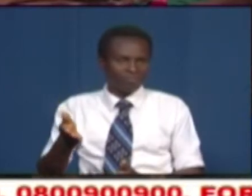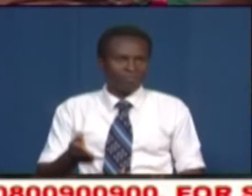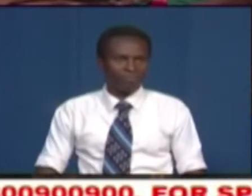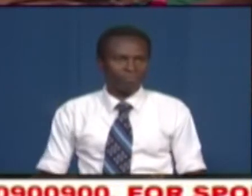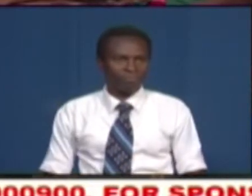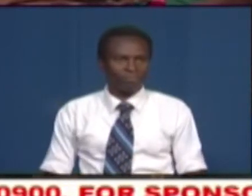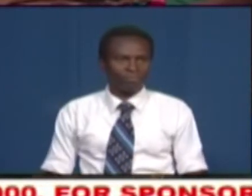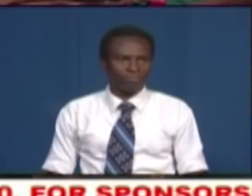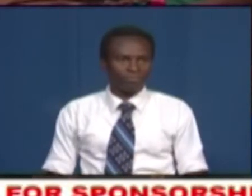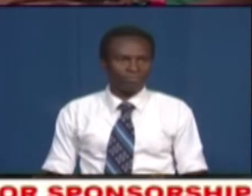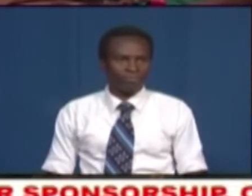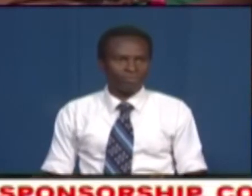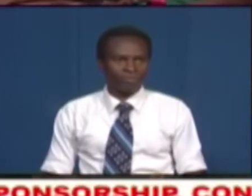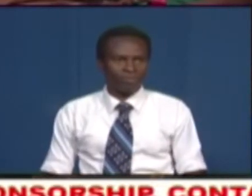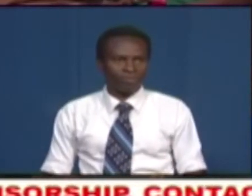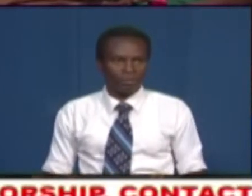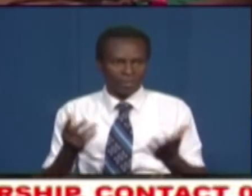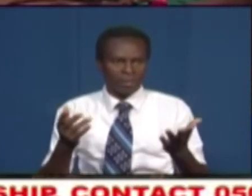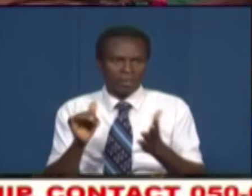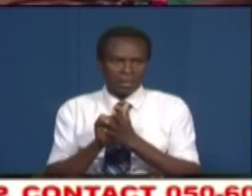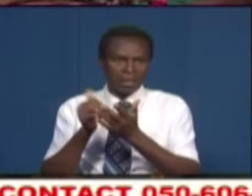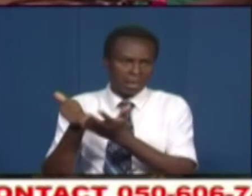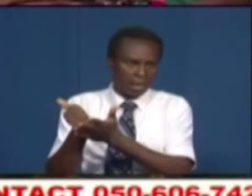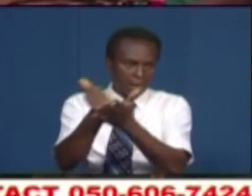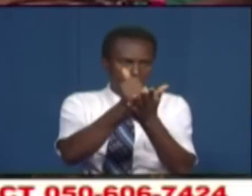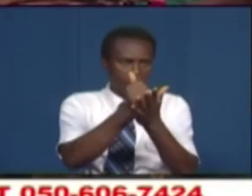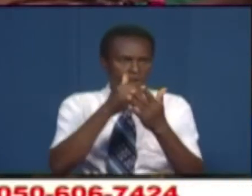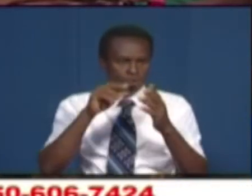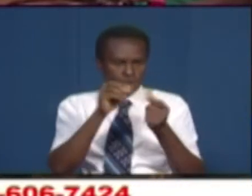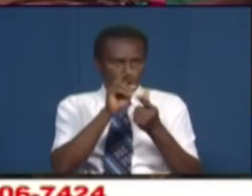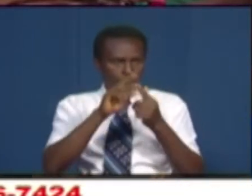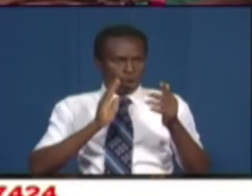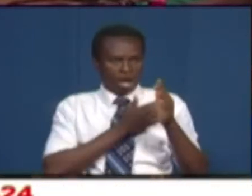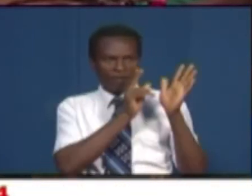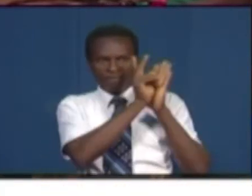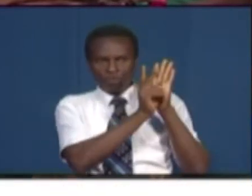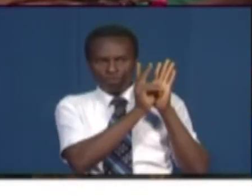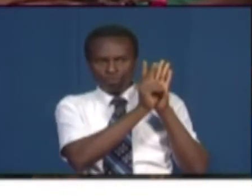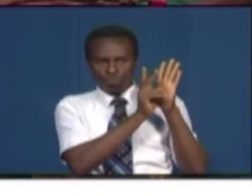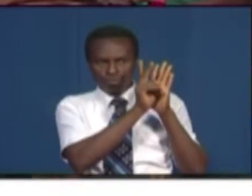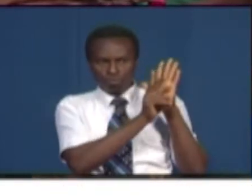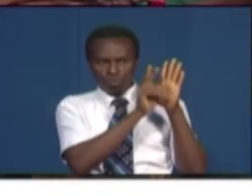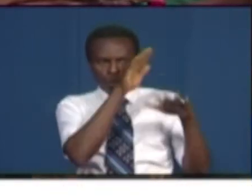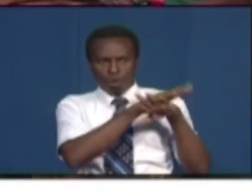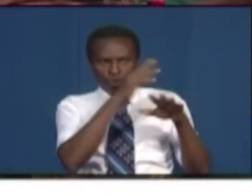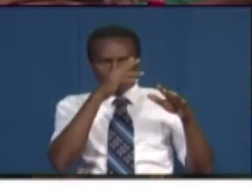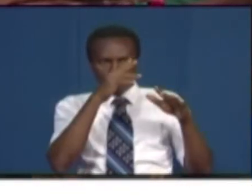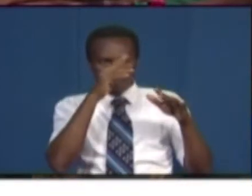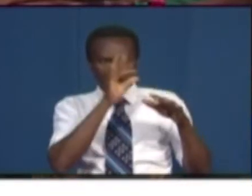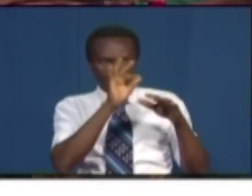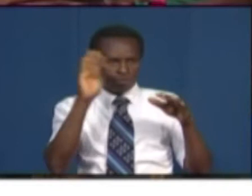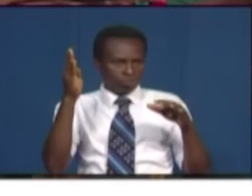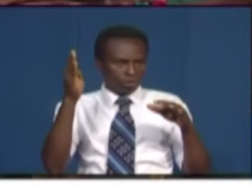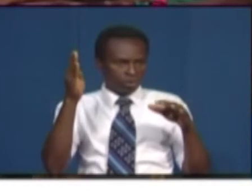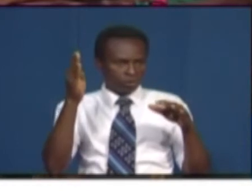going live. So you can find a video on Facebook at the Ghana Broadcasting